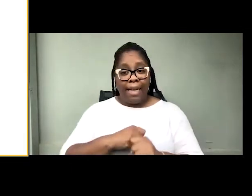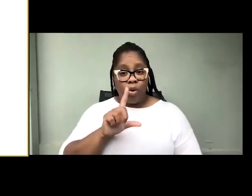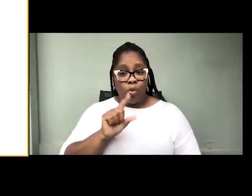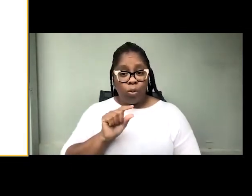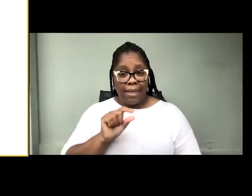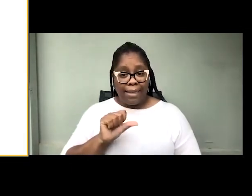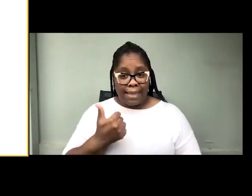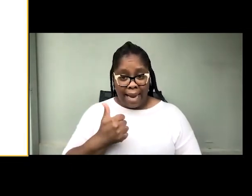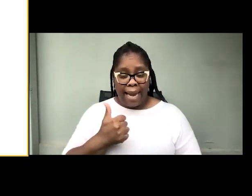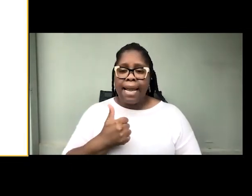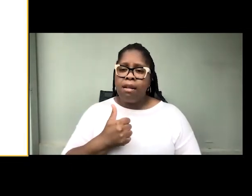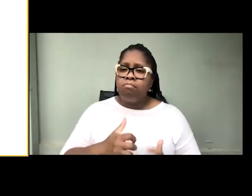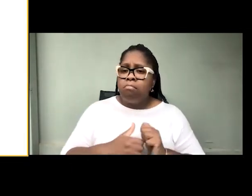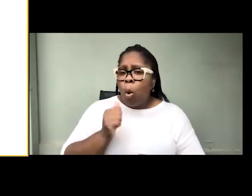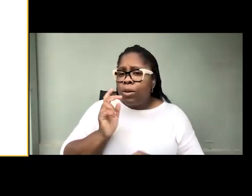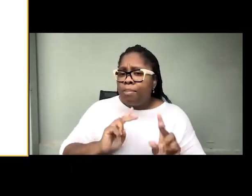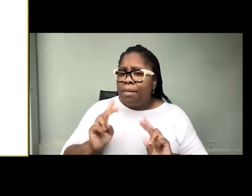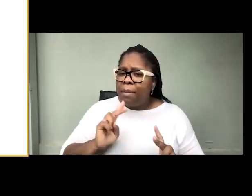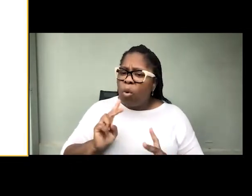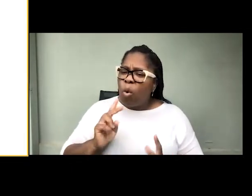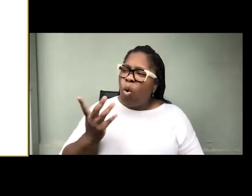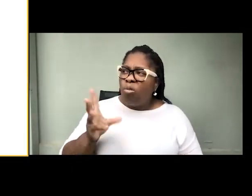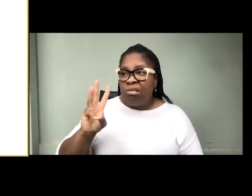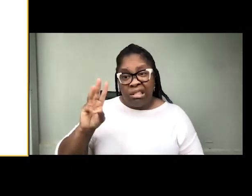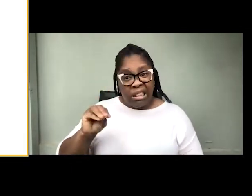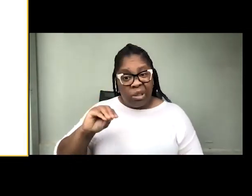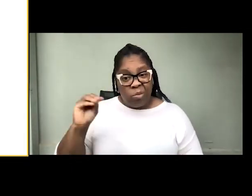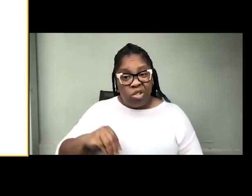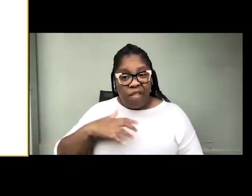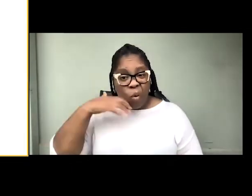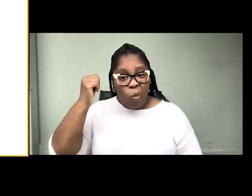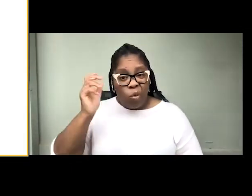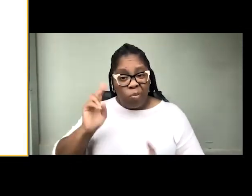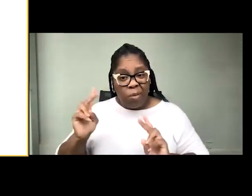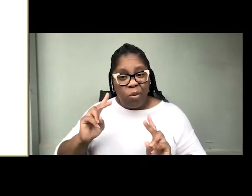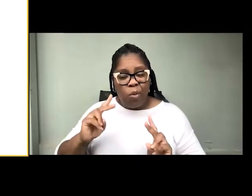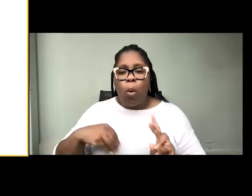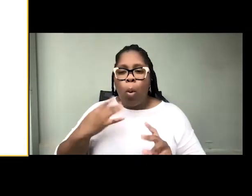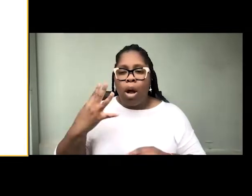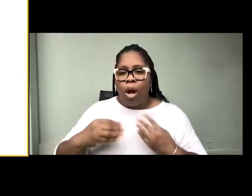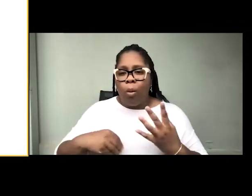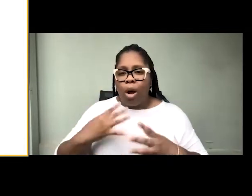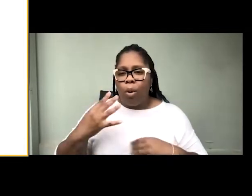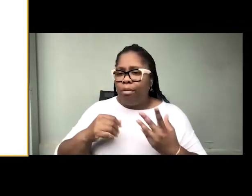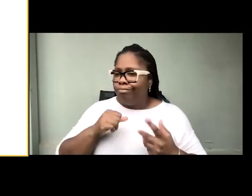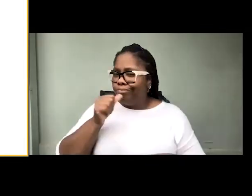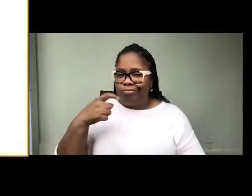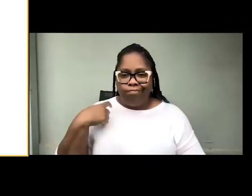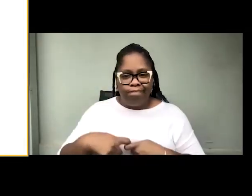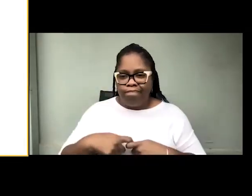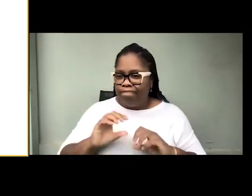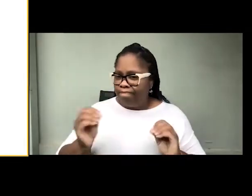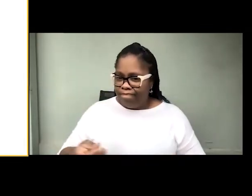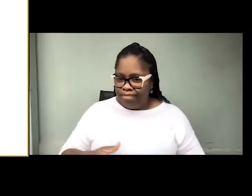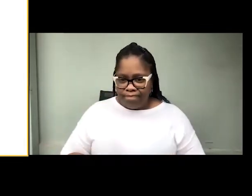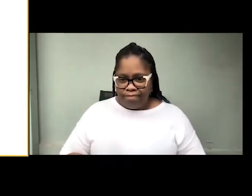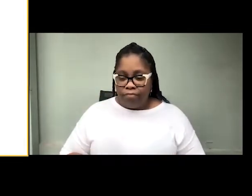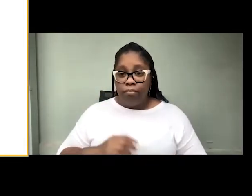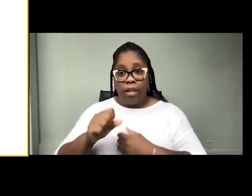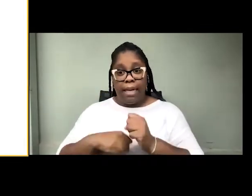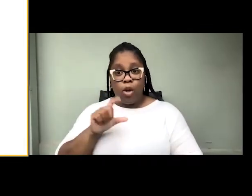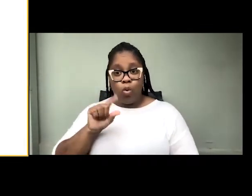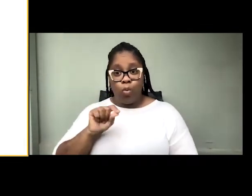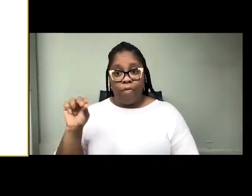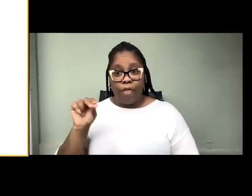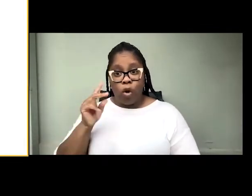2010, the vast majority, we're talking 60% of older adults were white, non-Hispanic. In 2030,